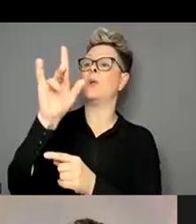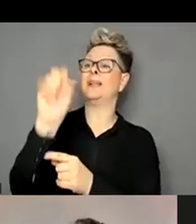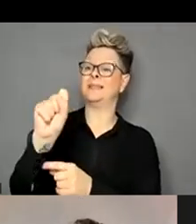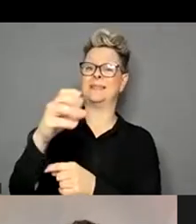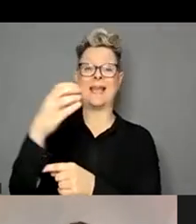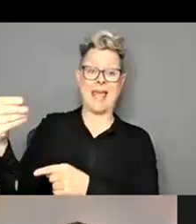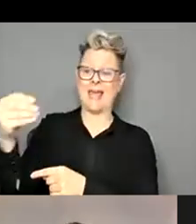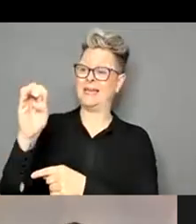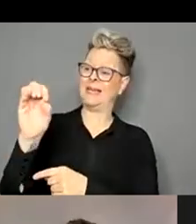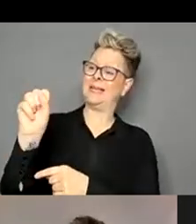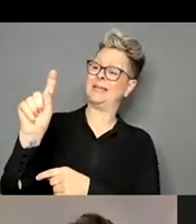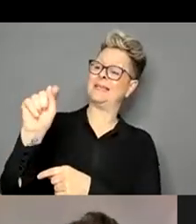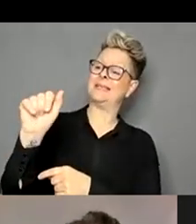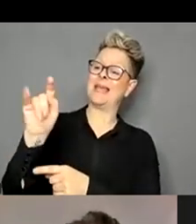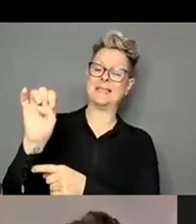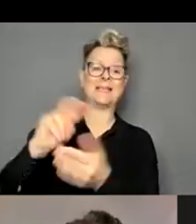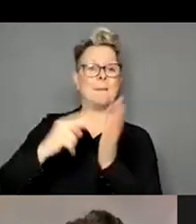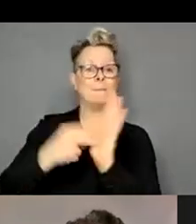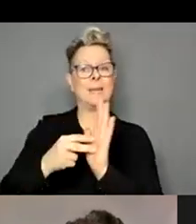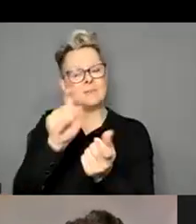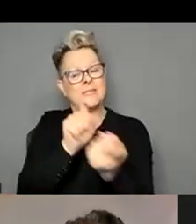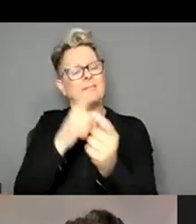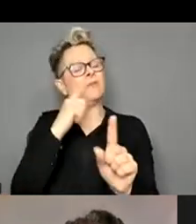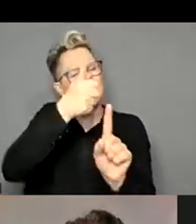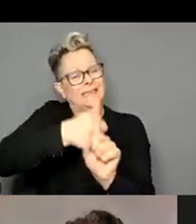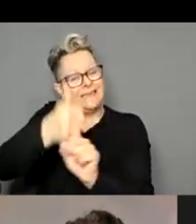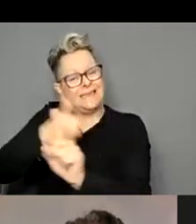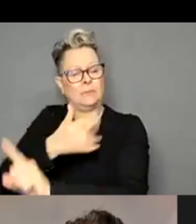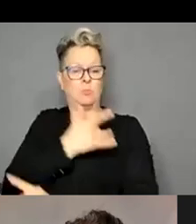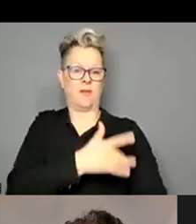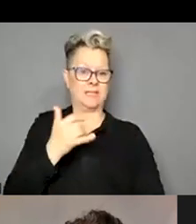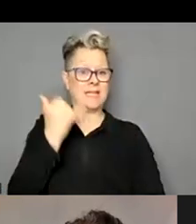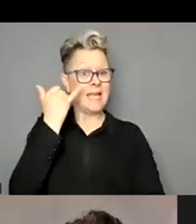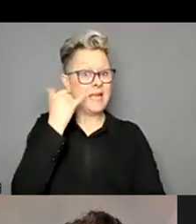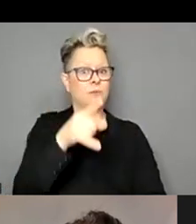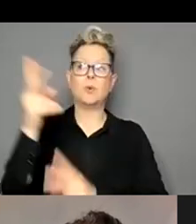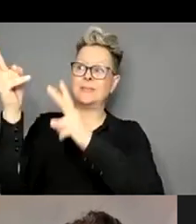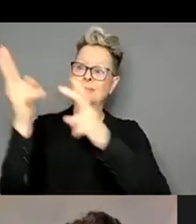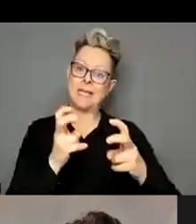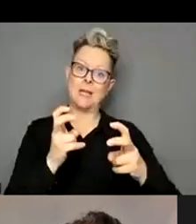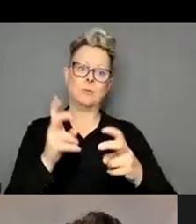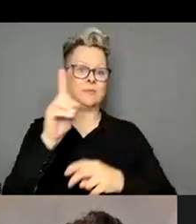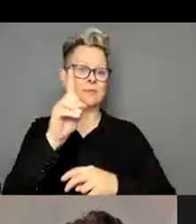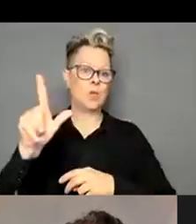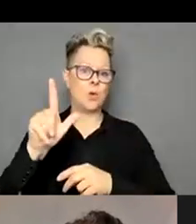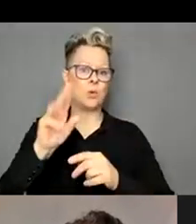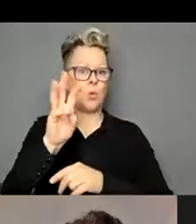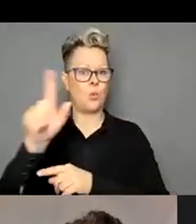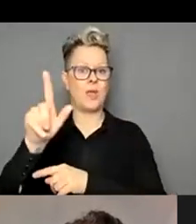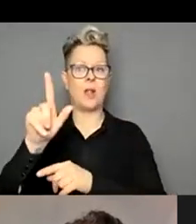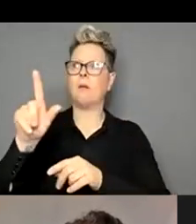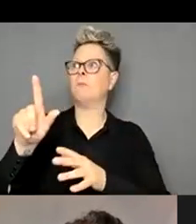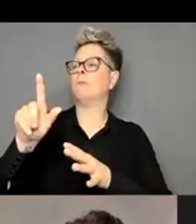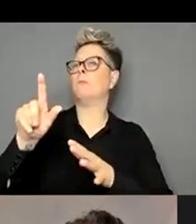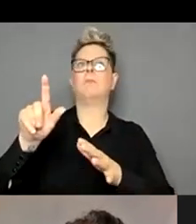provincial, and if you are downloading a will from like a will form from somewhere else in the